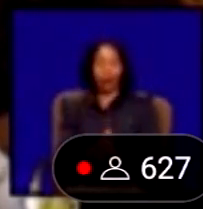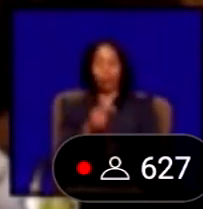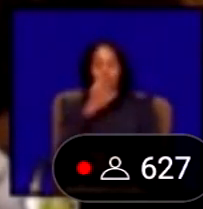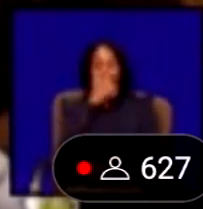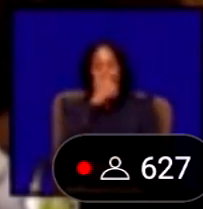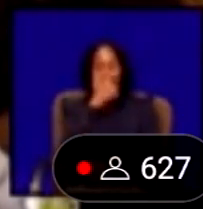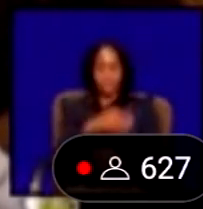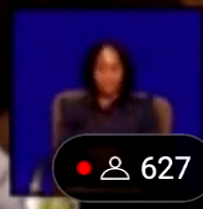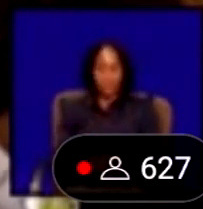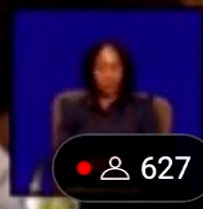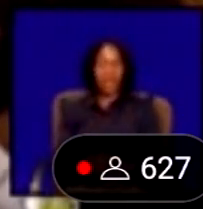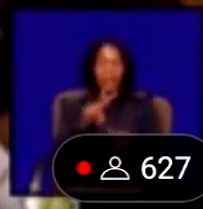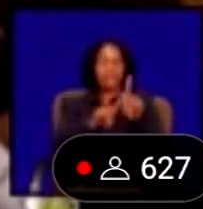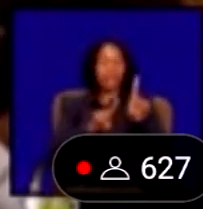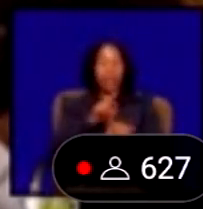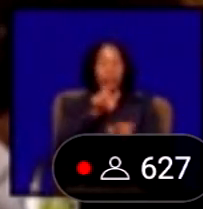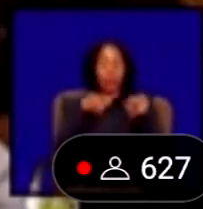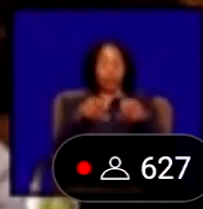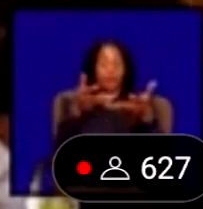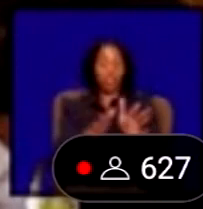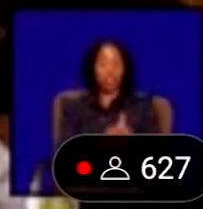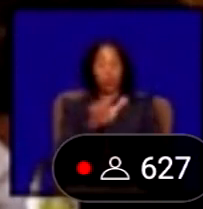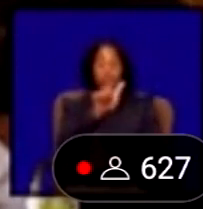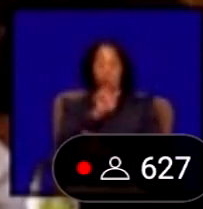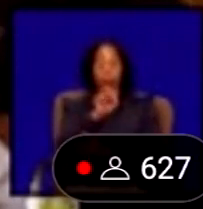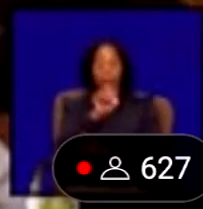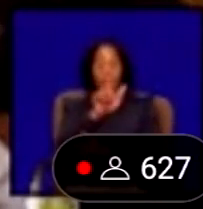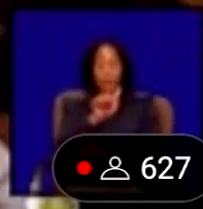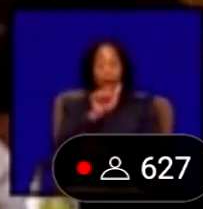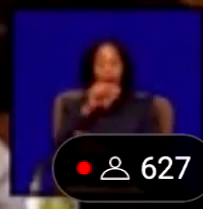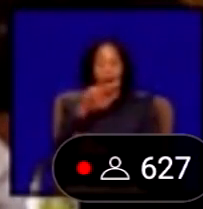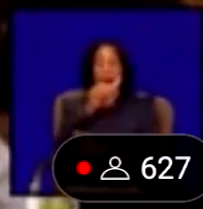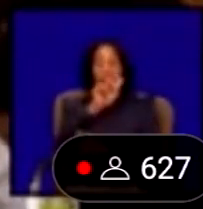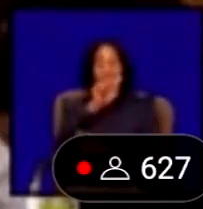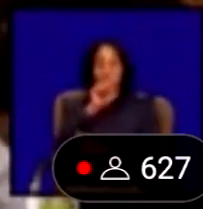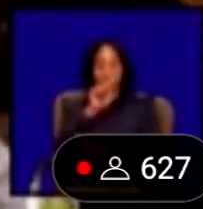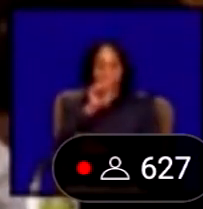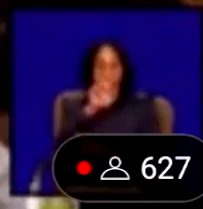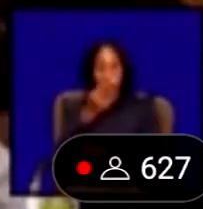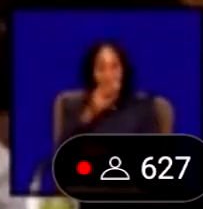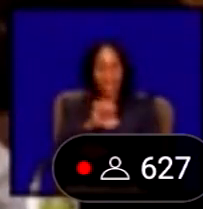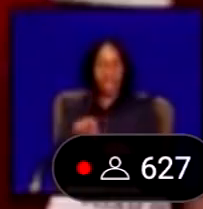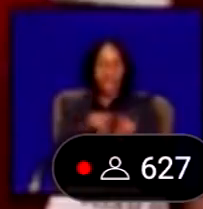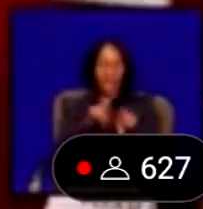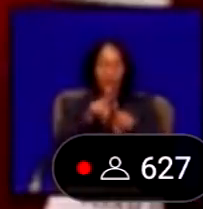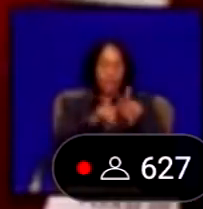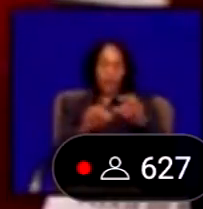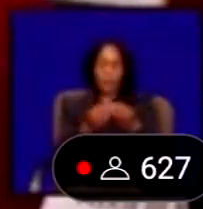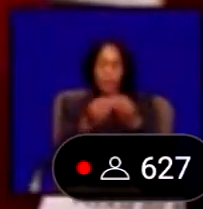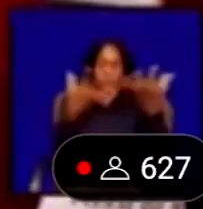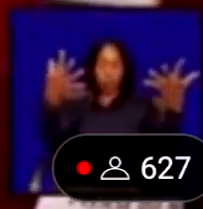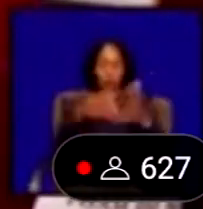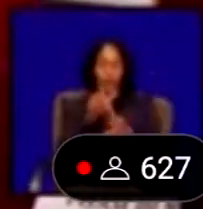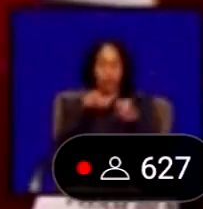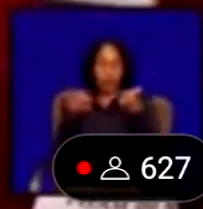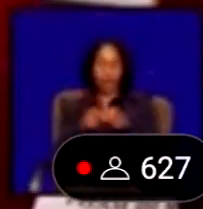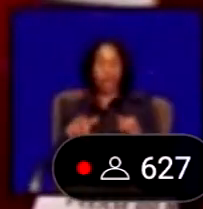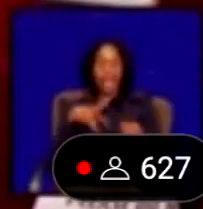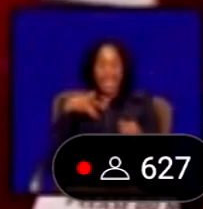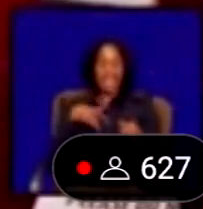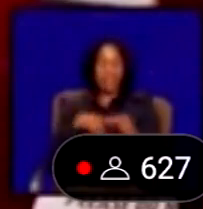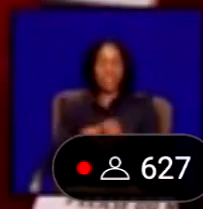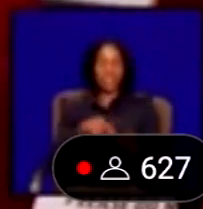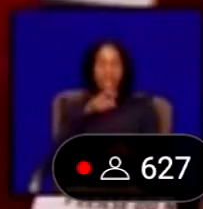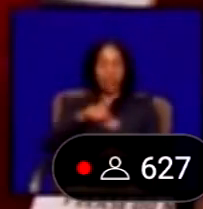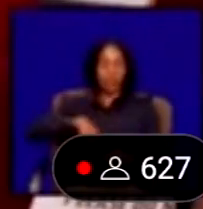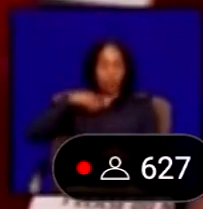the people of Amahlathi, as you have failed the vast majority of the people living in dysfunctional municipalities